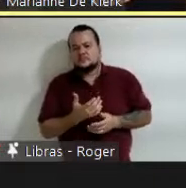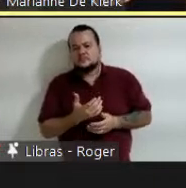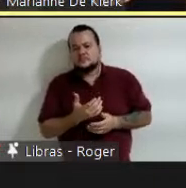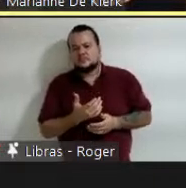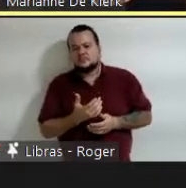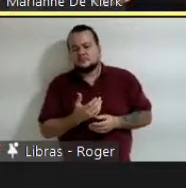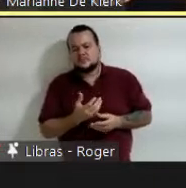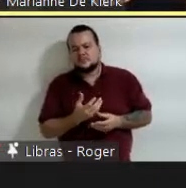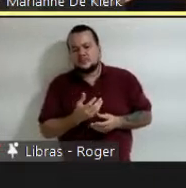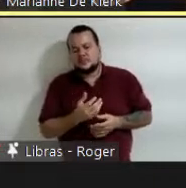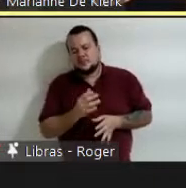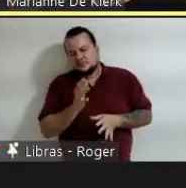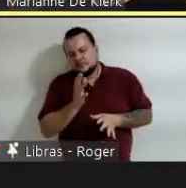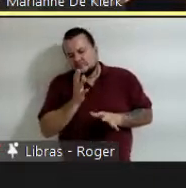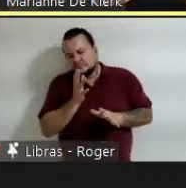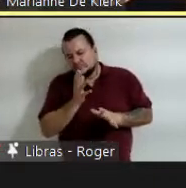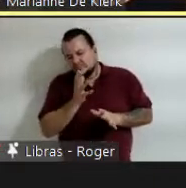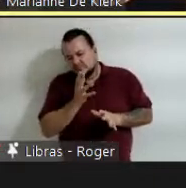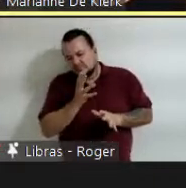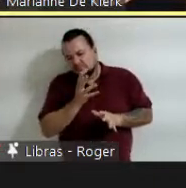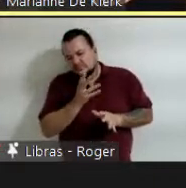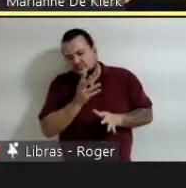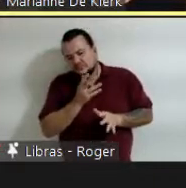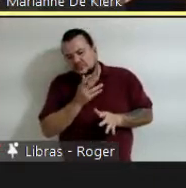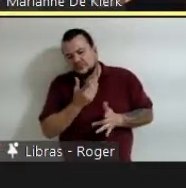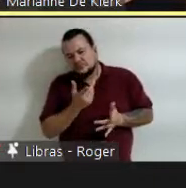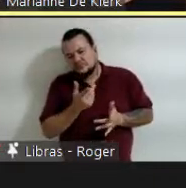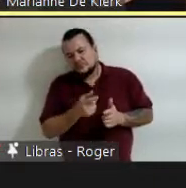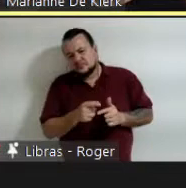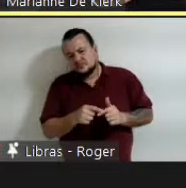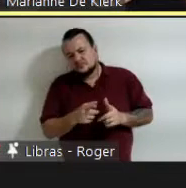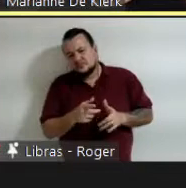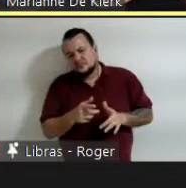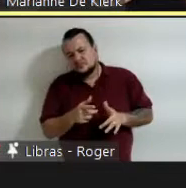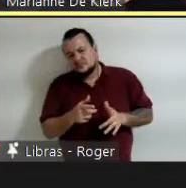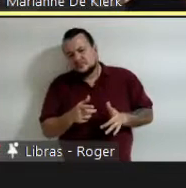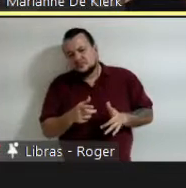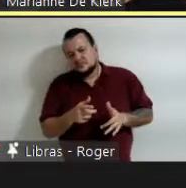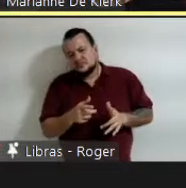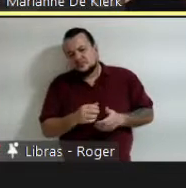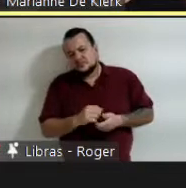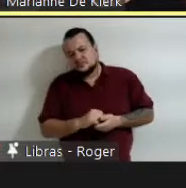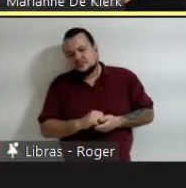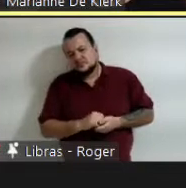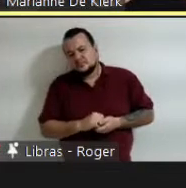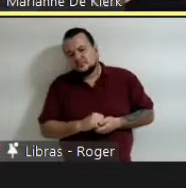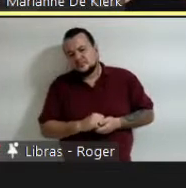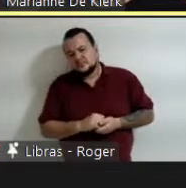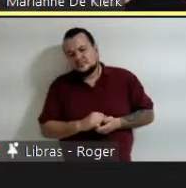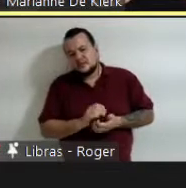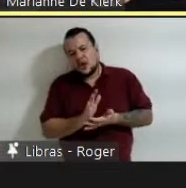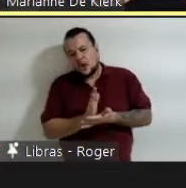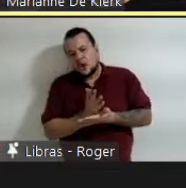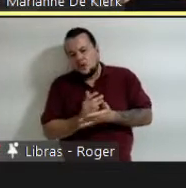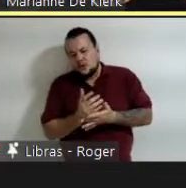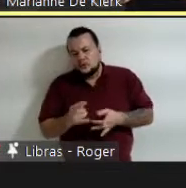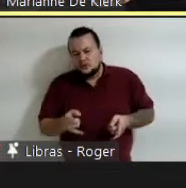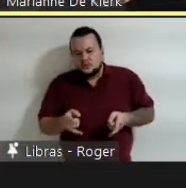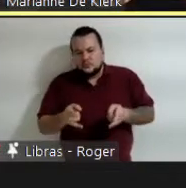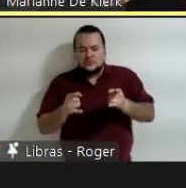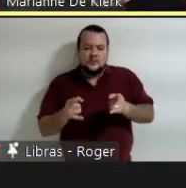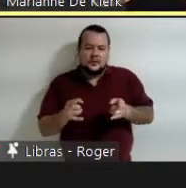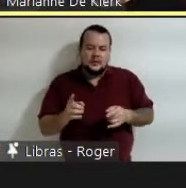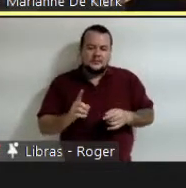these arcades as malls. Unfortunately, state-owned buildings with arcades, it is not happening, as you saw. Very